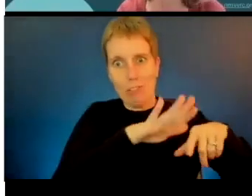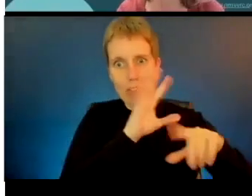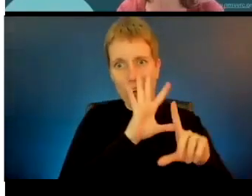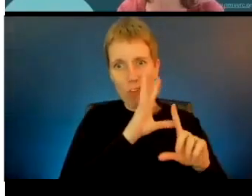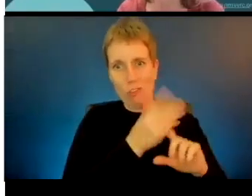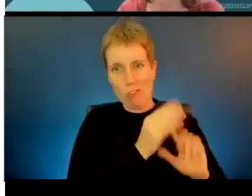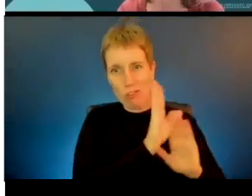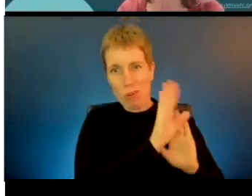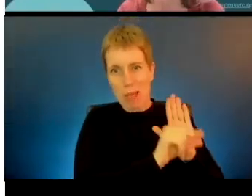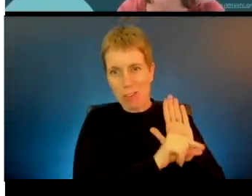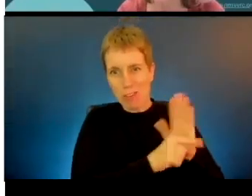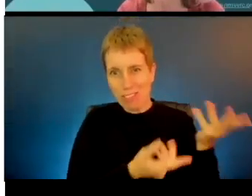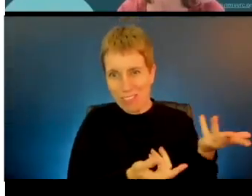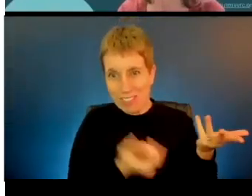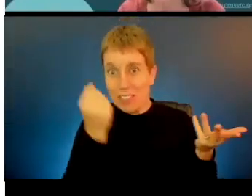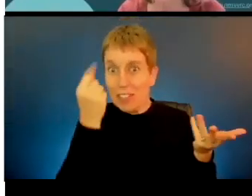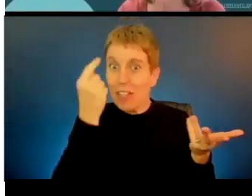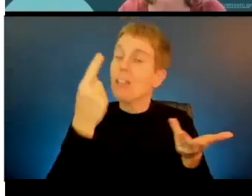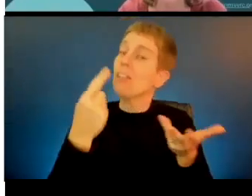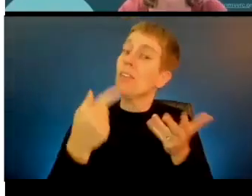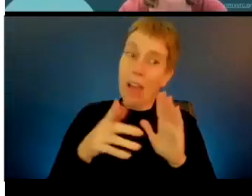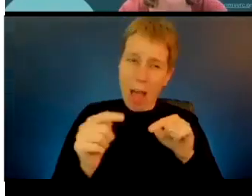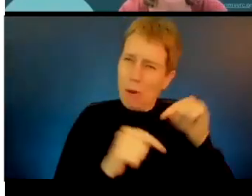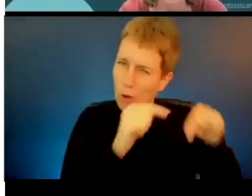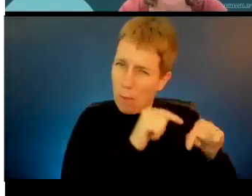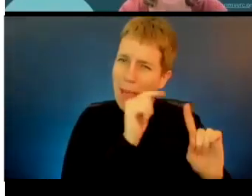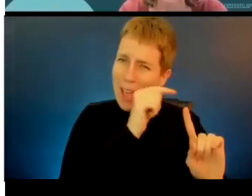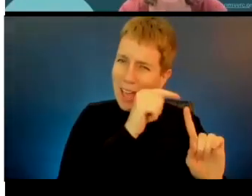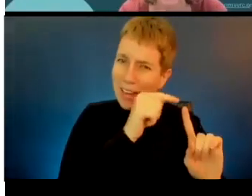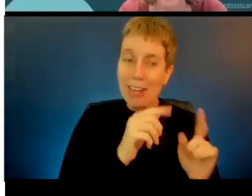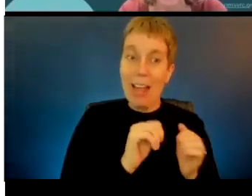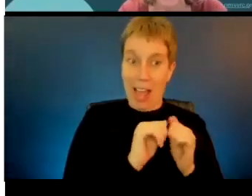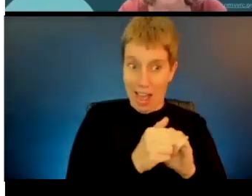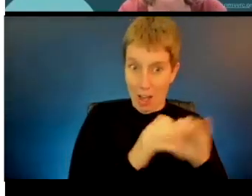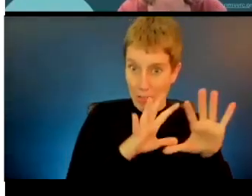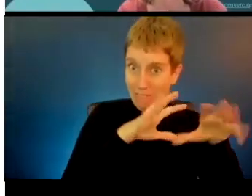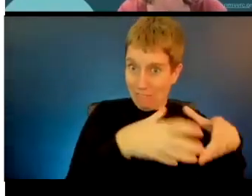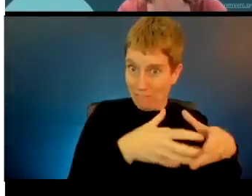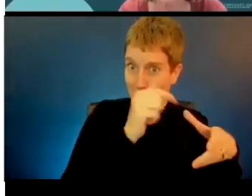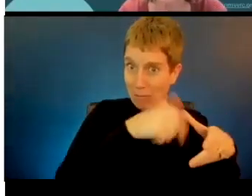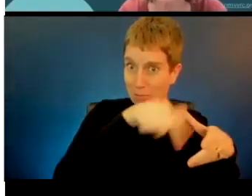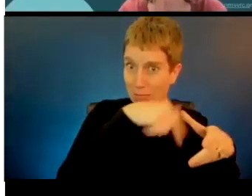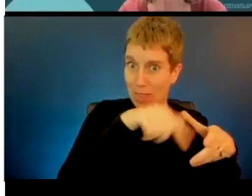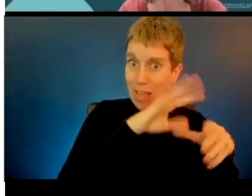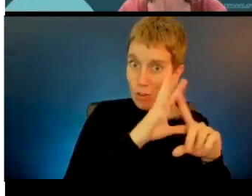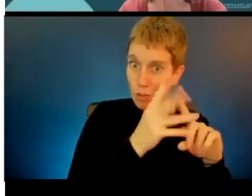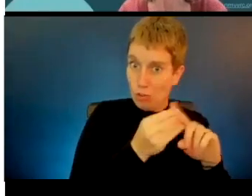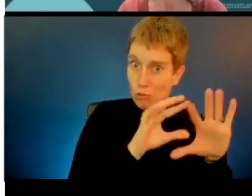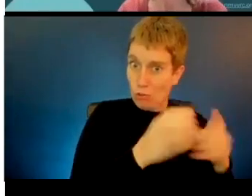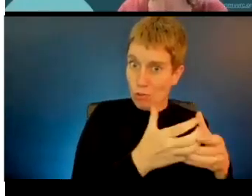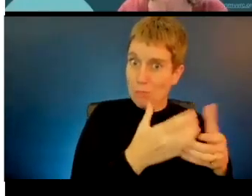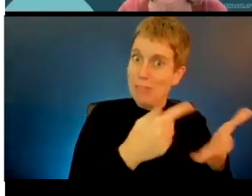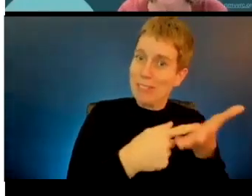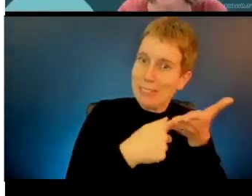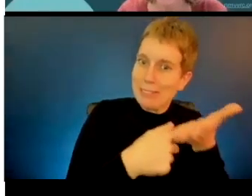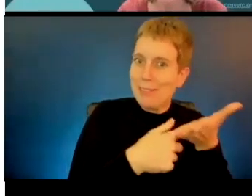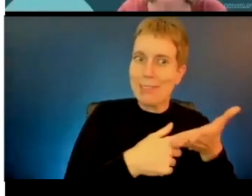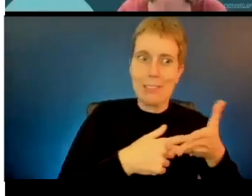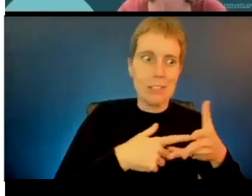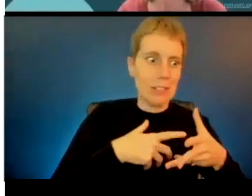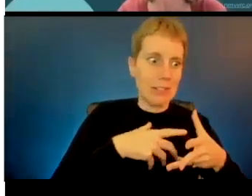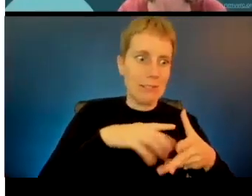someone talks about death and dying and grief is going to be very important when we're talking about children. The acceptance, the openness to having